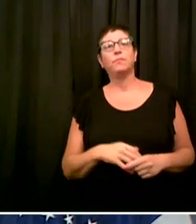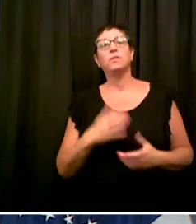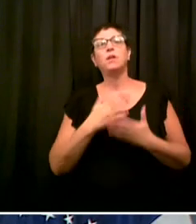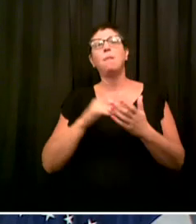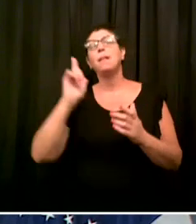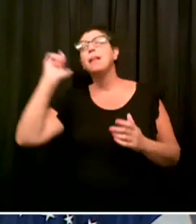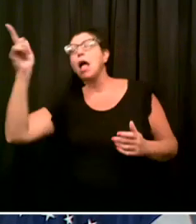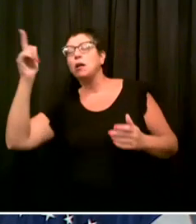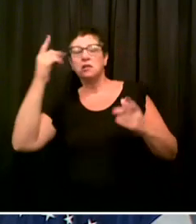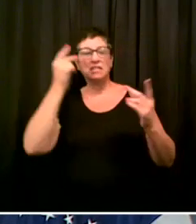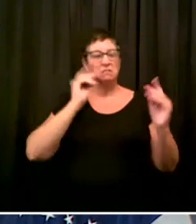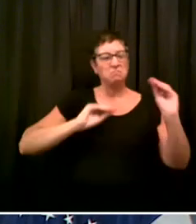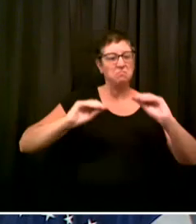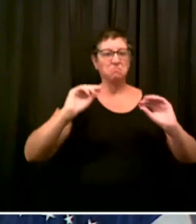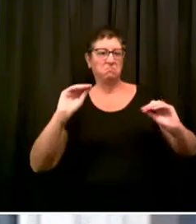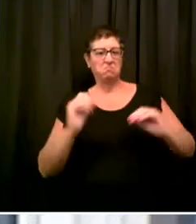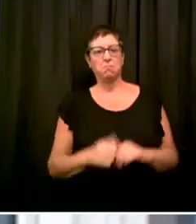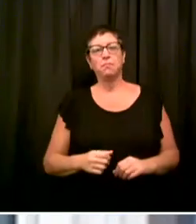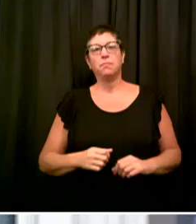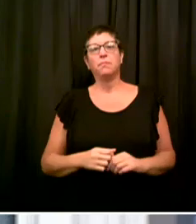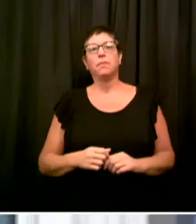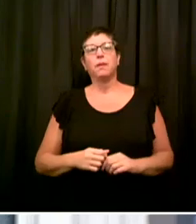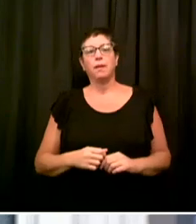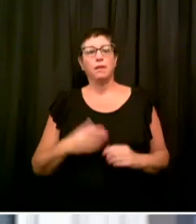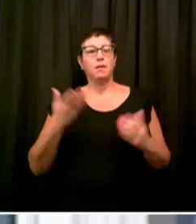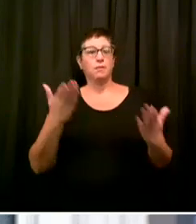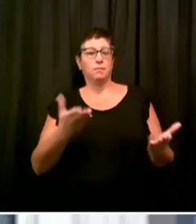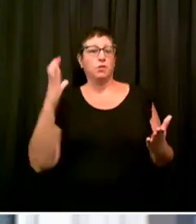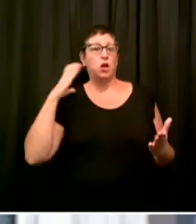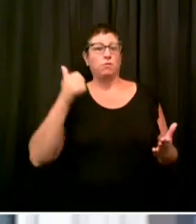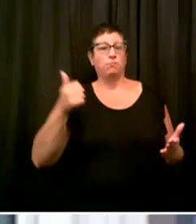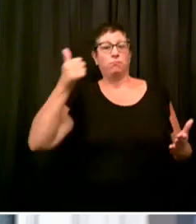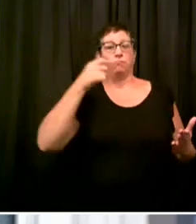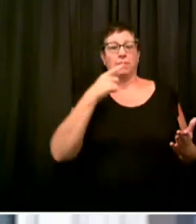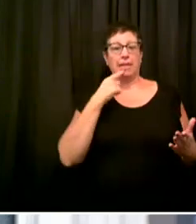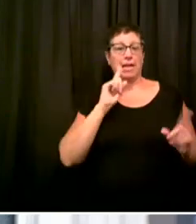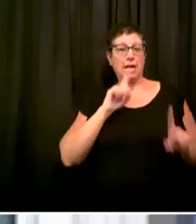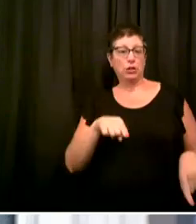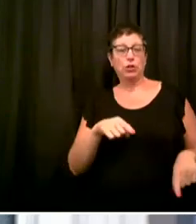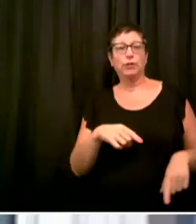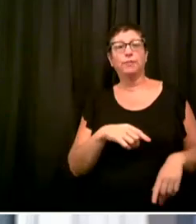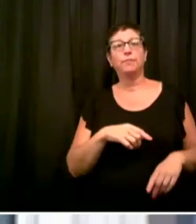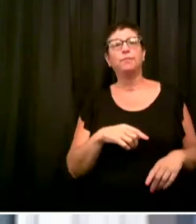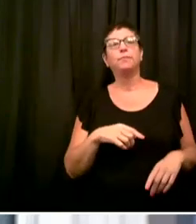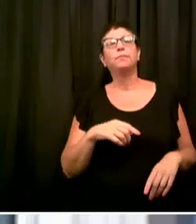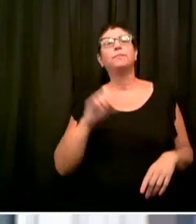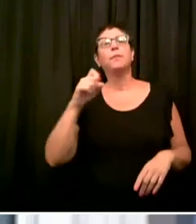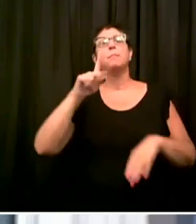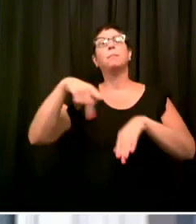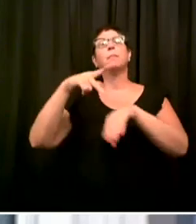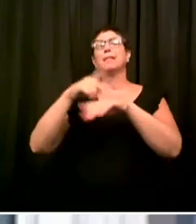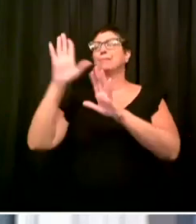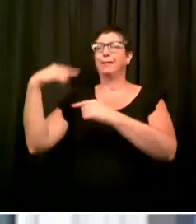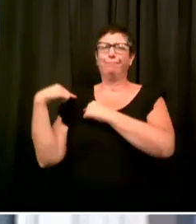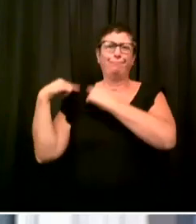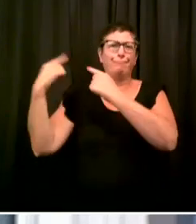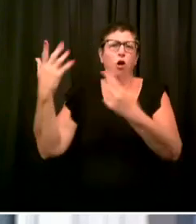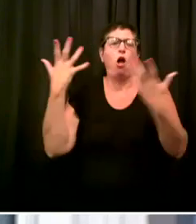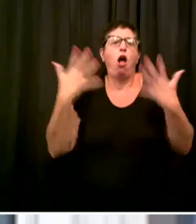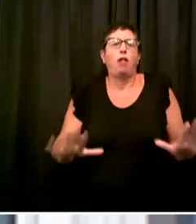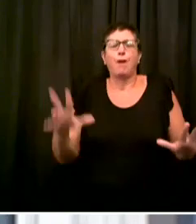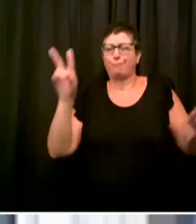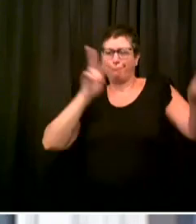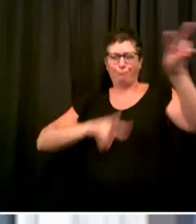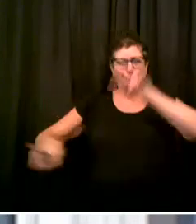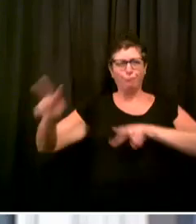identify outdoor space. It was part of their initial survey of their schools with the square footage. So many principals have already